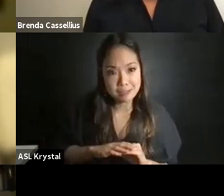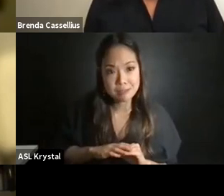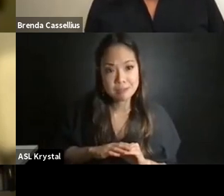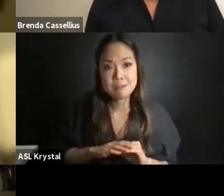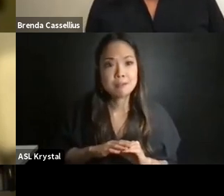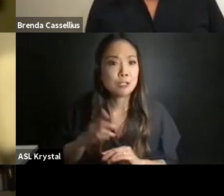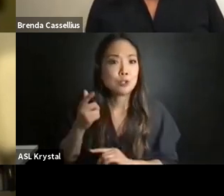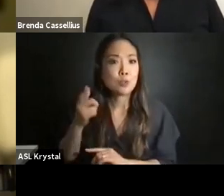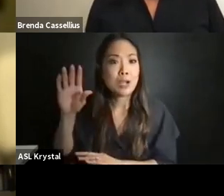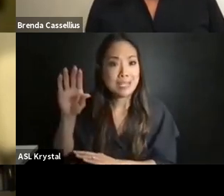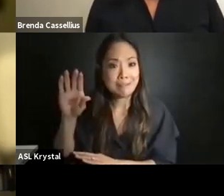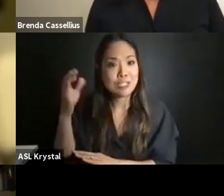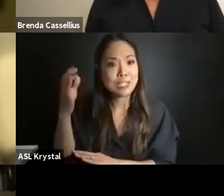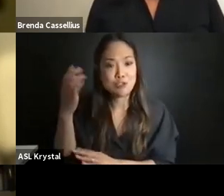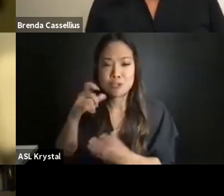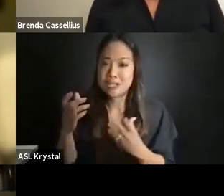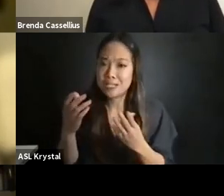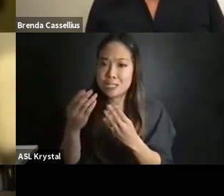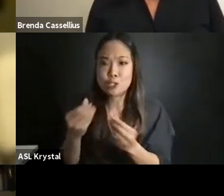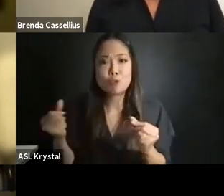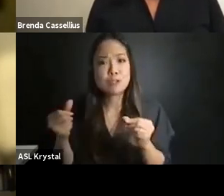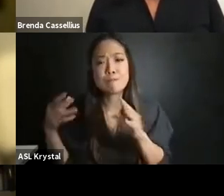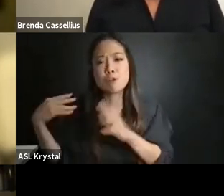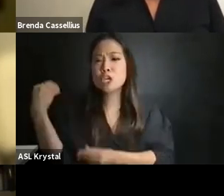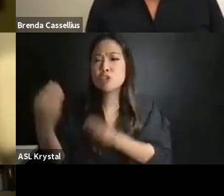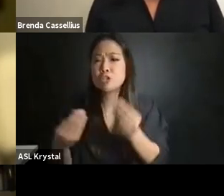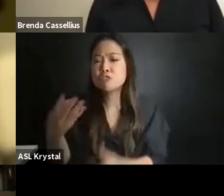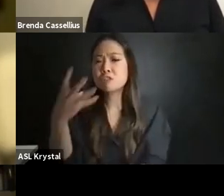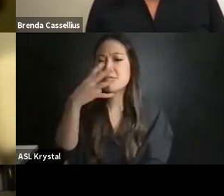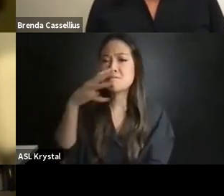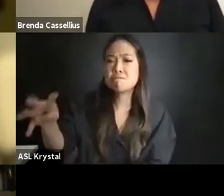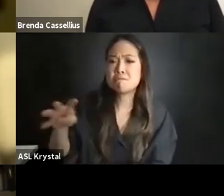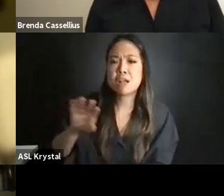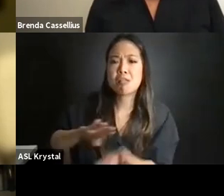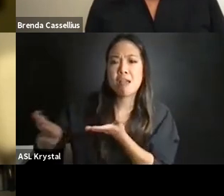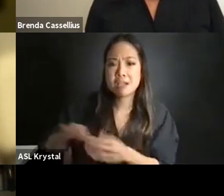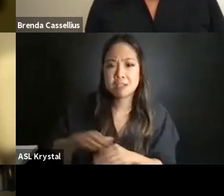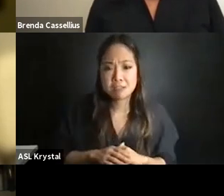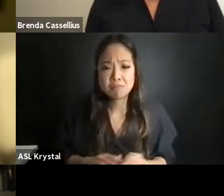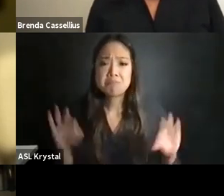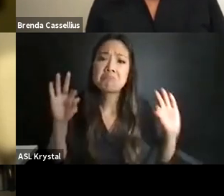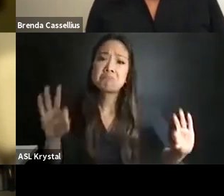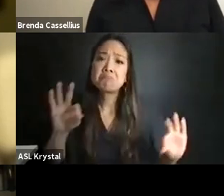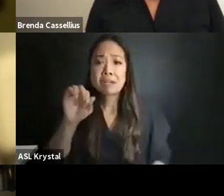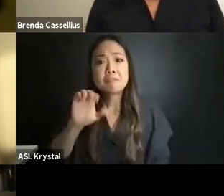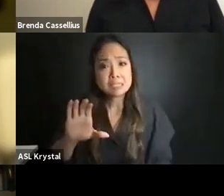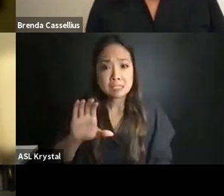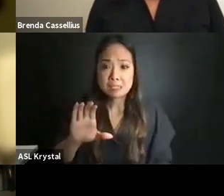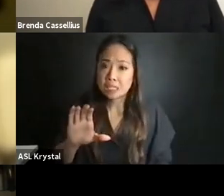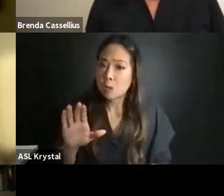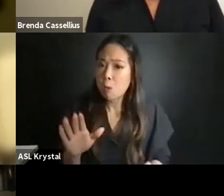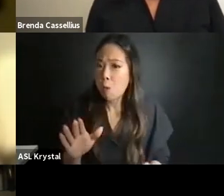solution for generations of neglect excellent facilities an essential component for excellence for